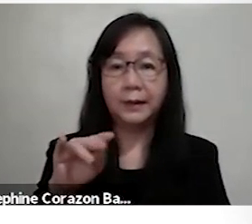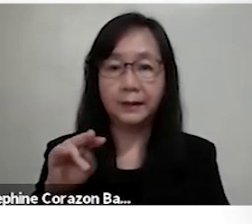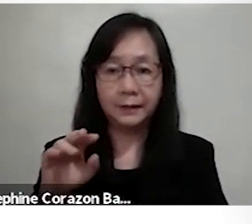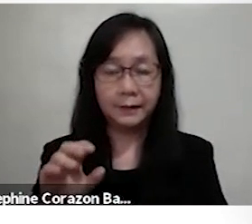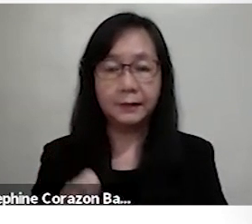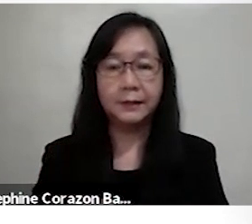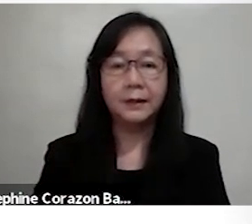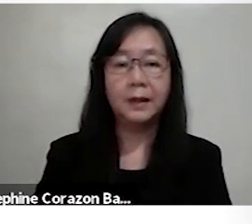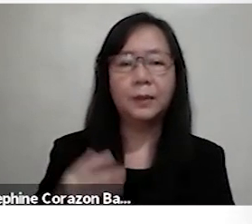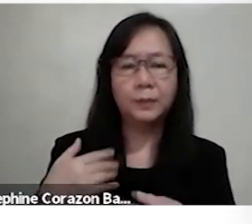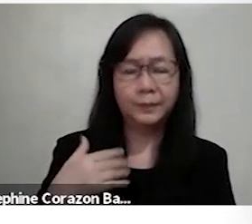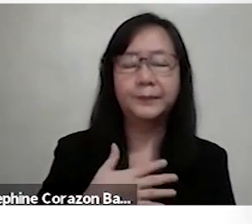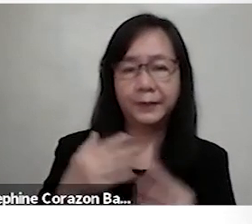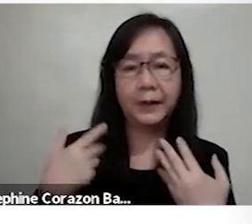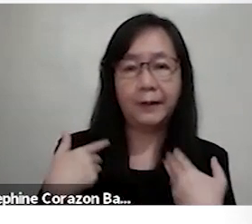sure we